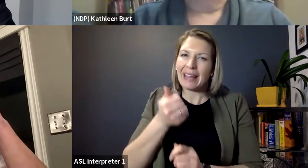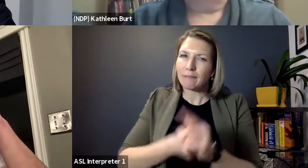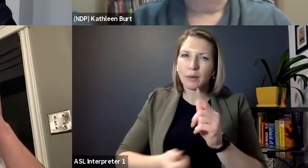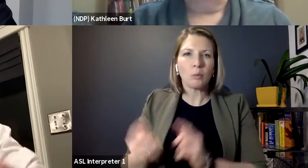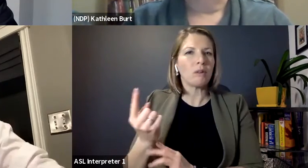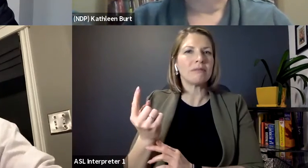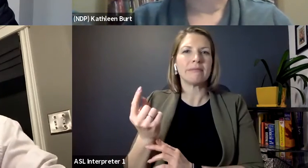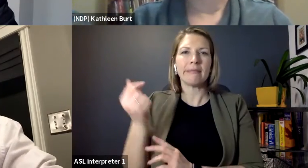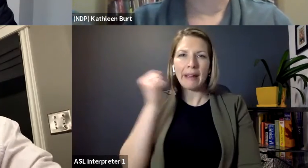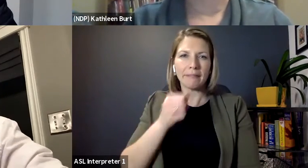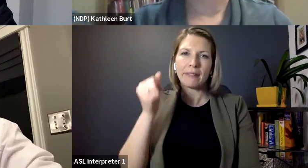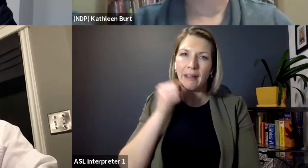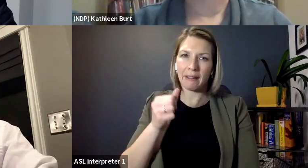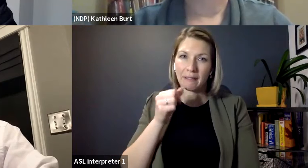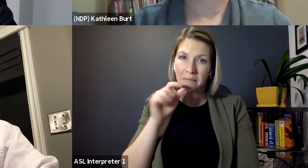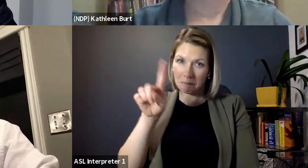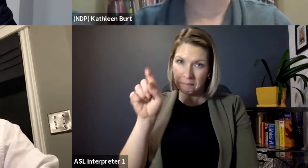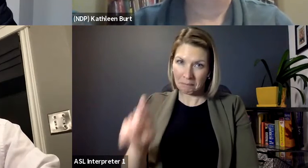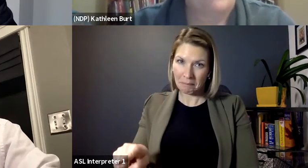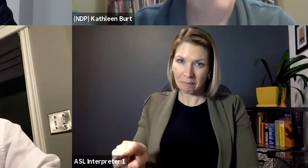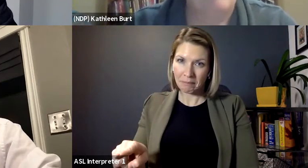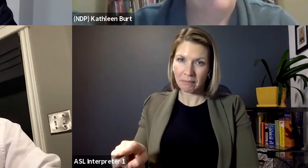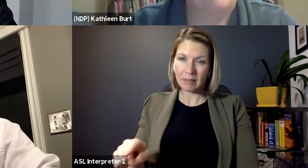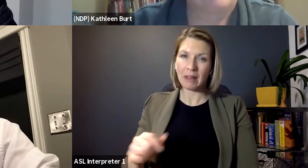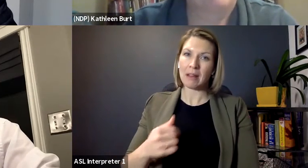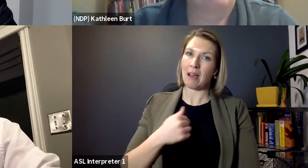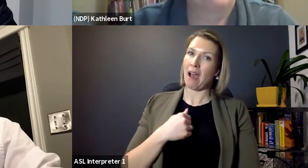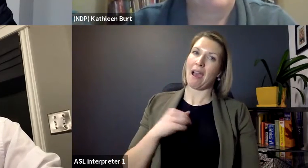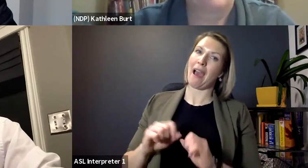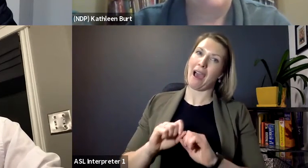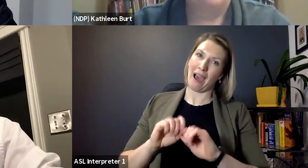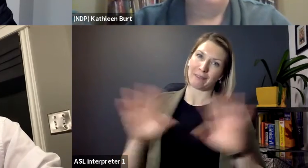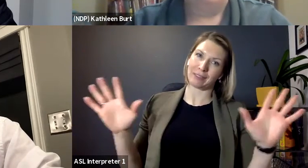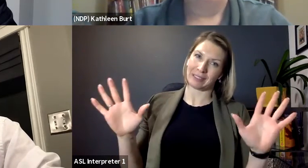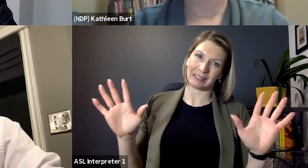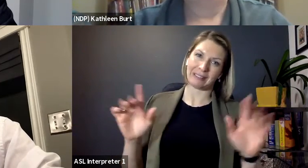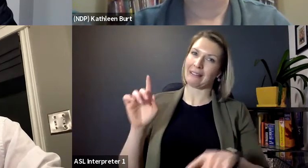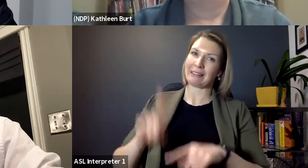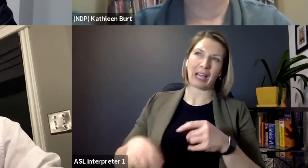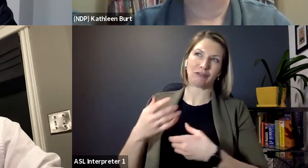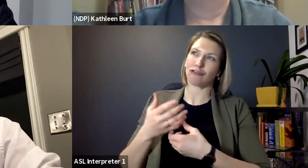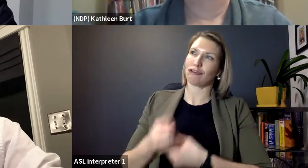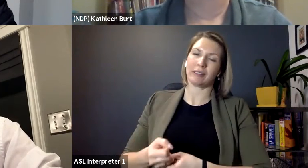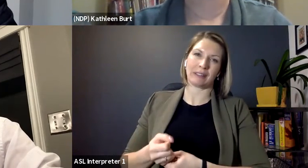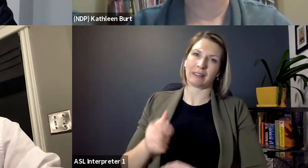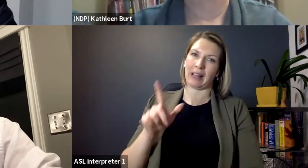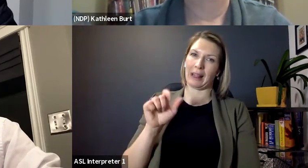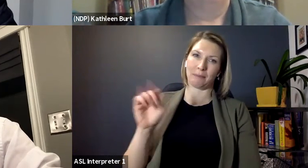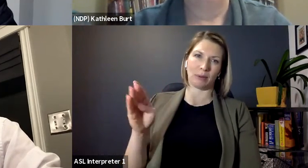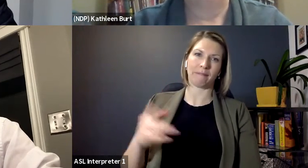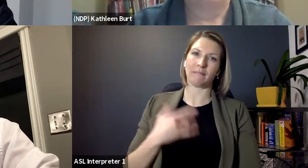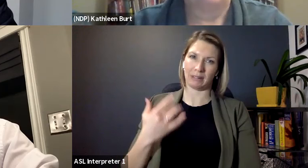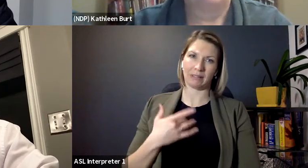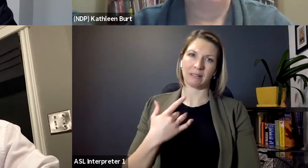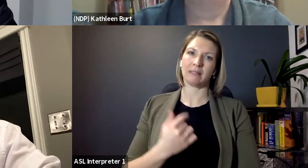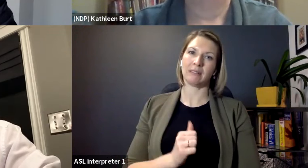course, I obviously don't think they can be trusted with this. I think that when